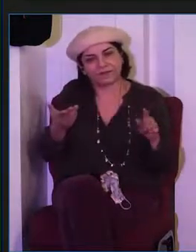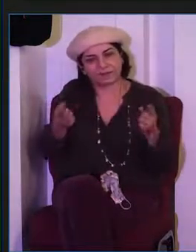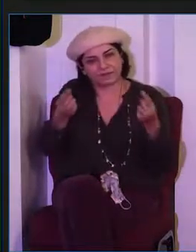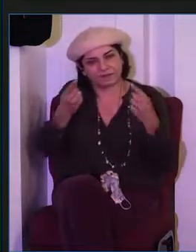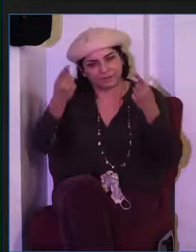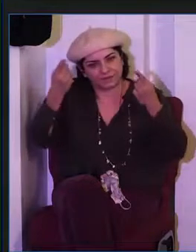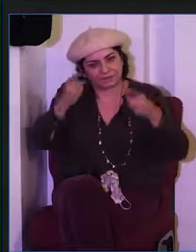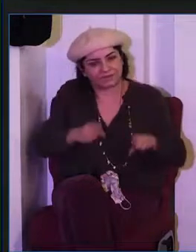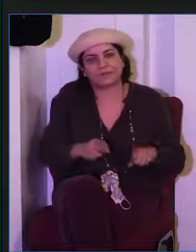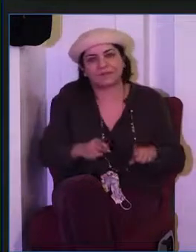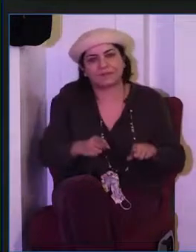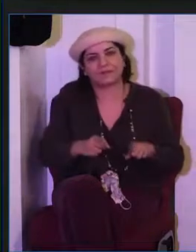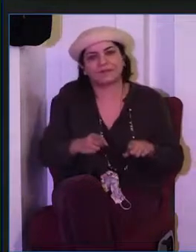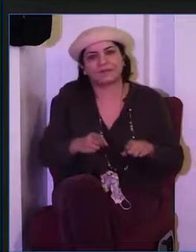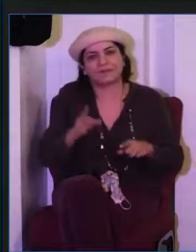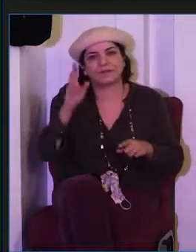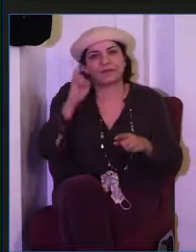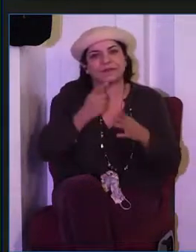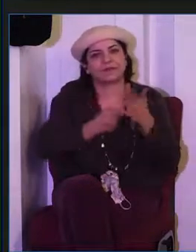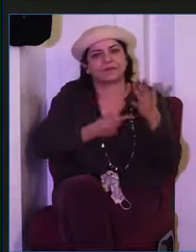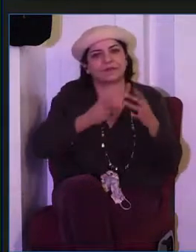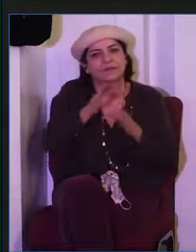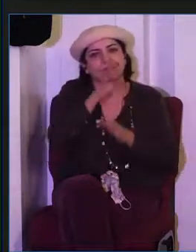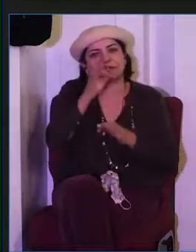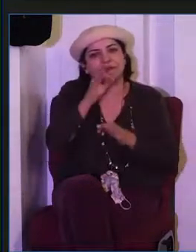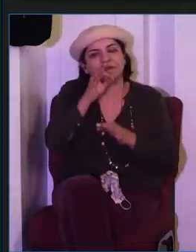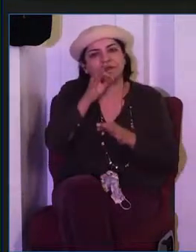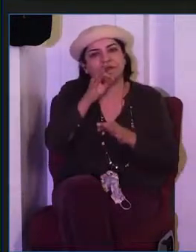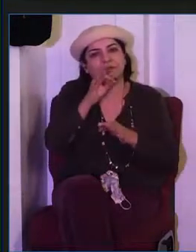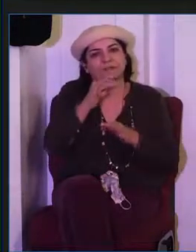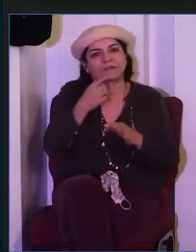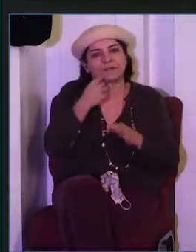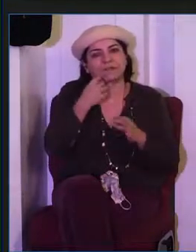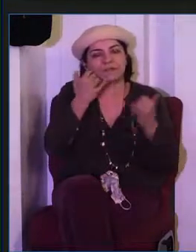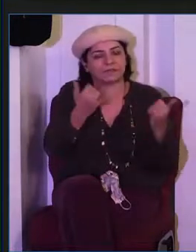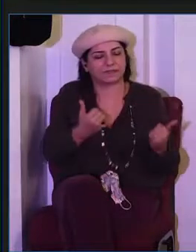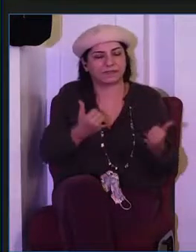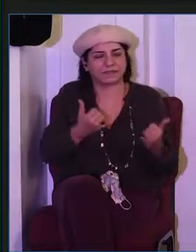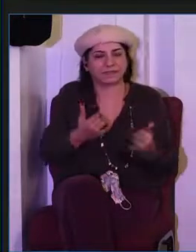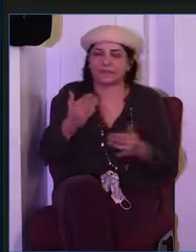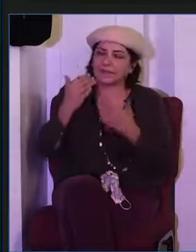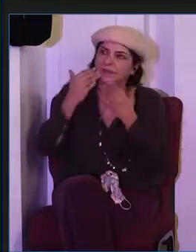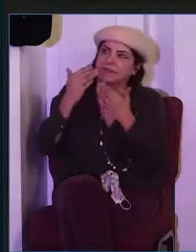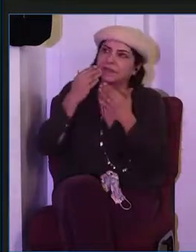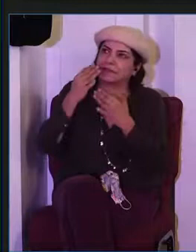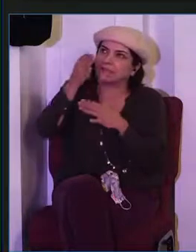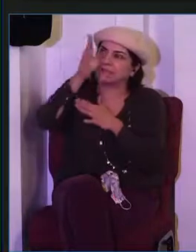Hear what the Spirit says today. Thanks be to God. Amen.